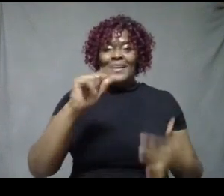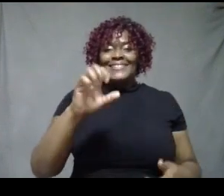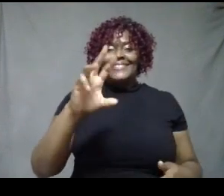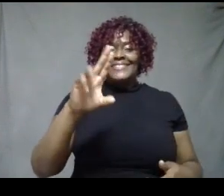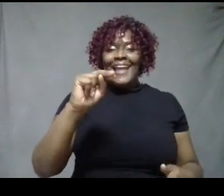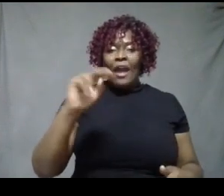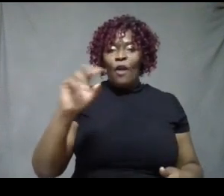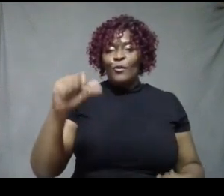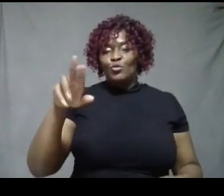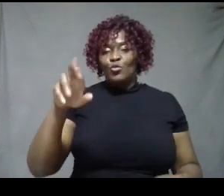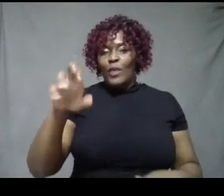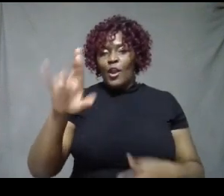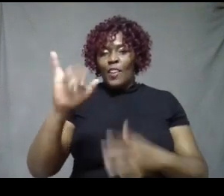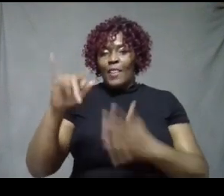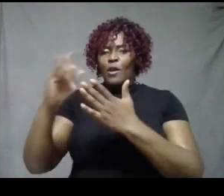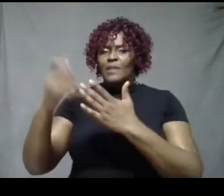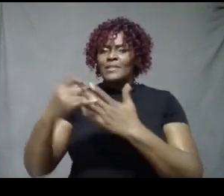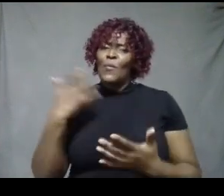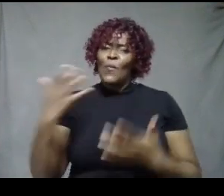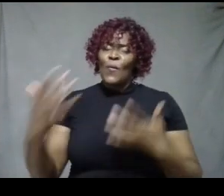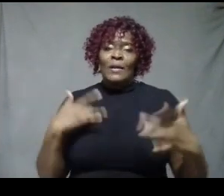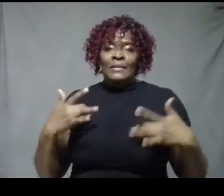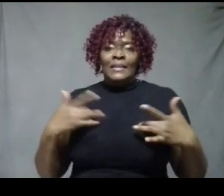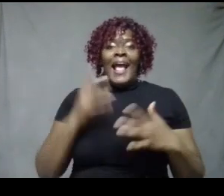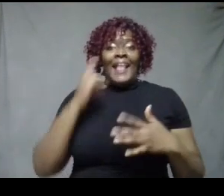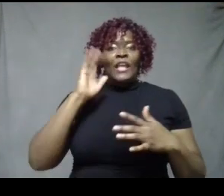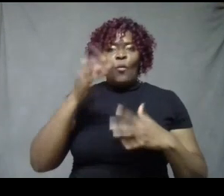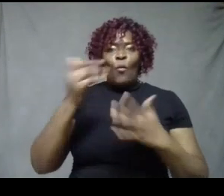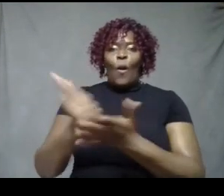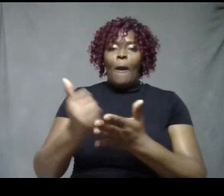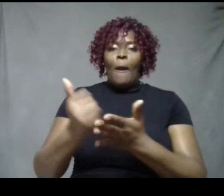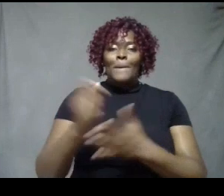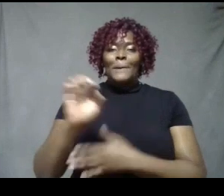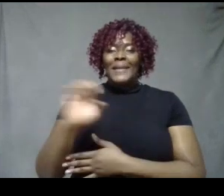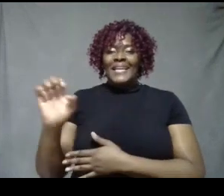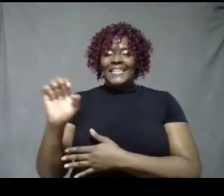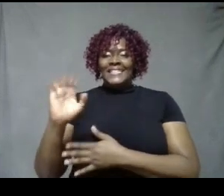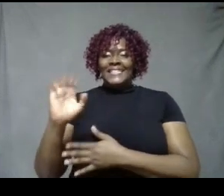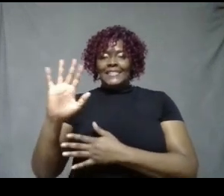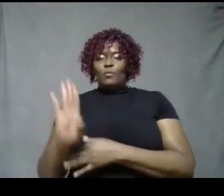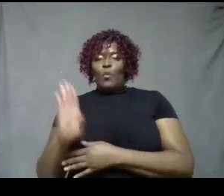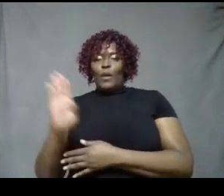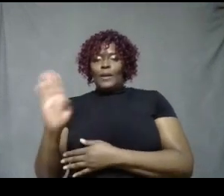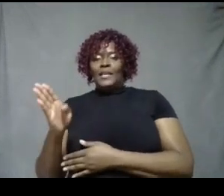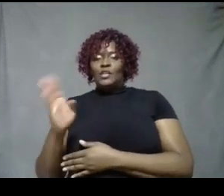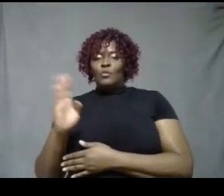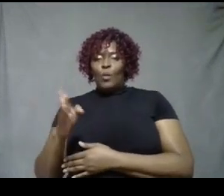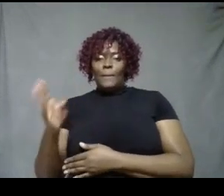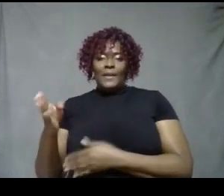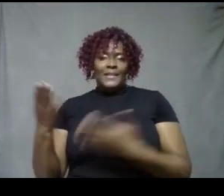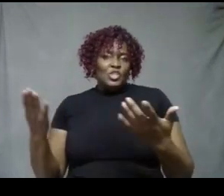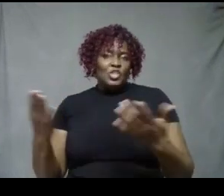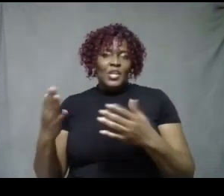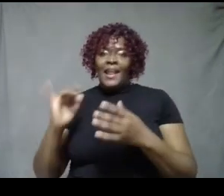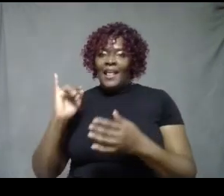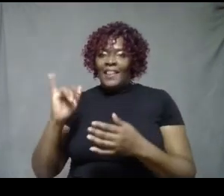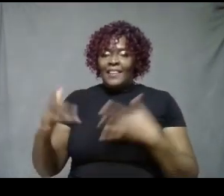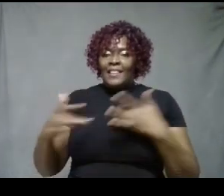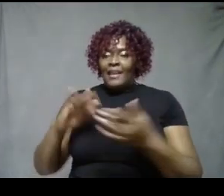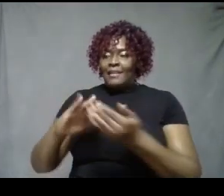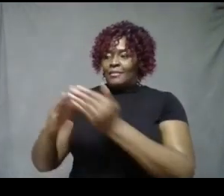I think is going to help out East Boynton Beach as a whole and really make it the community that everybody is excited about in